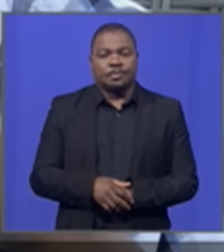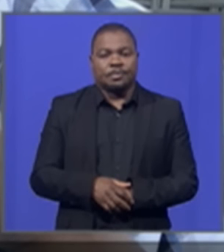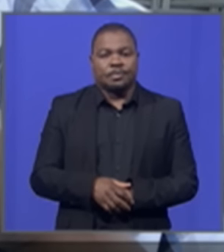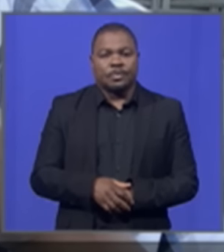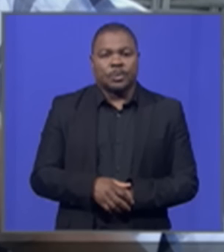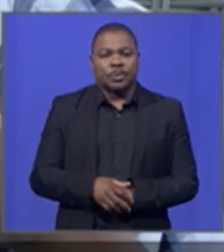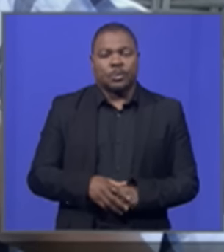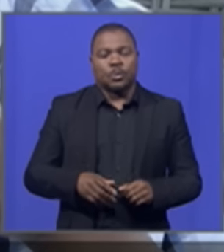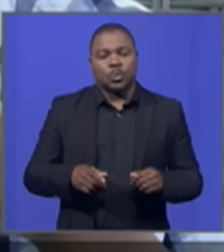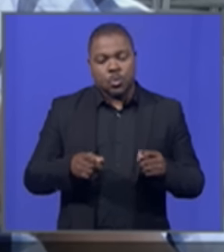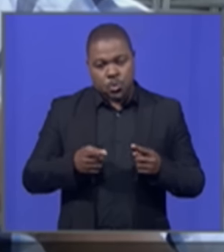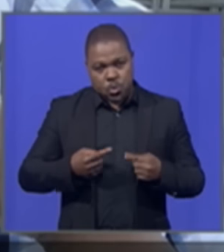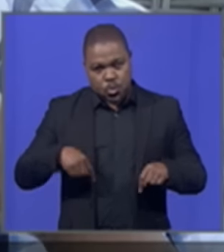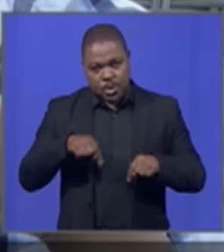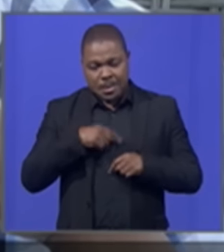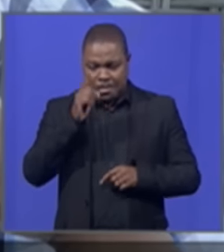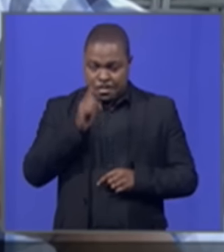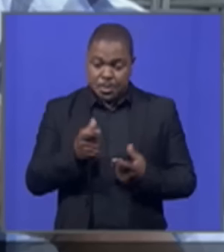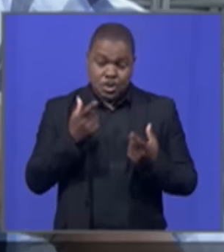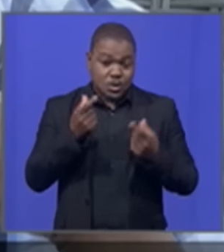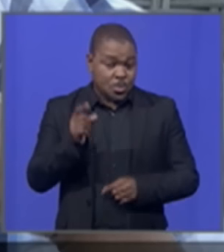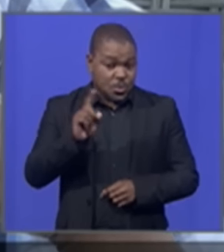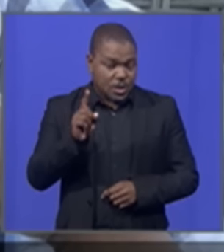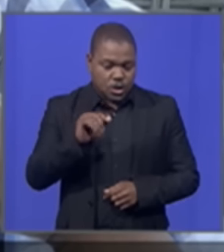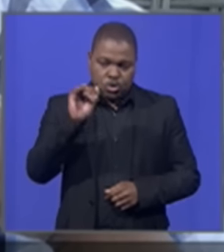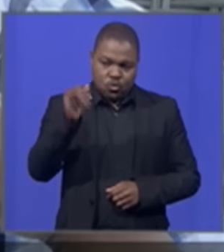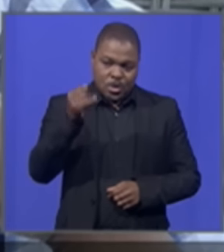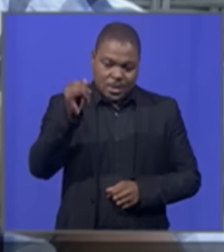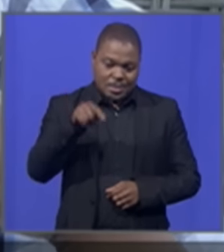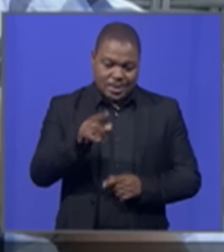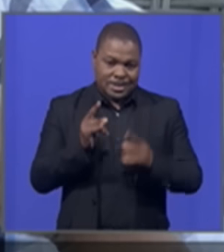to develop the city of Johannesburg